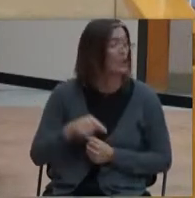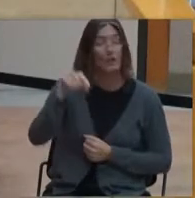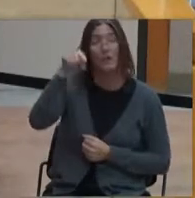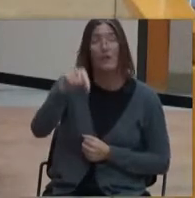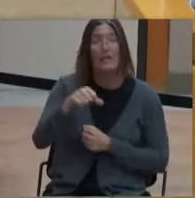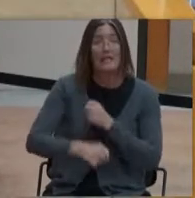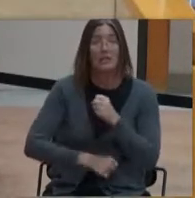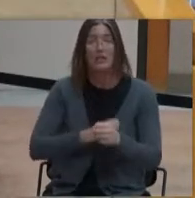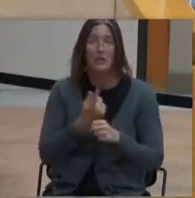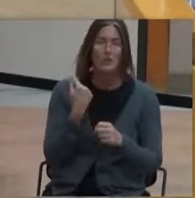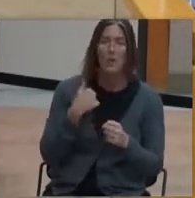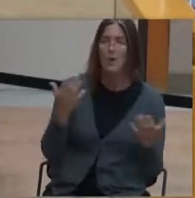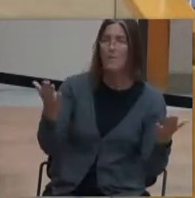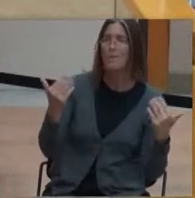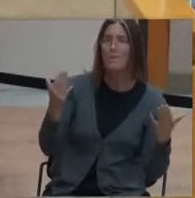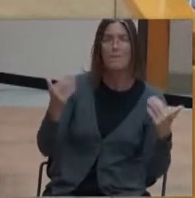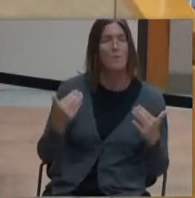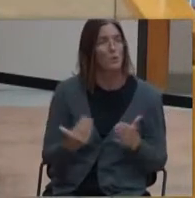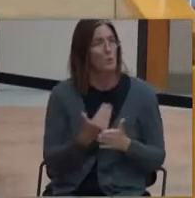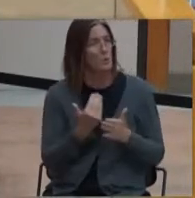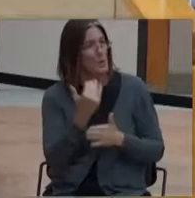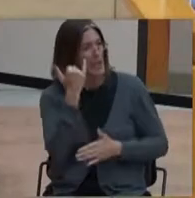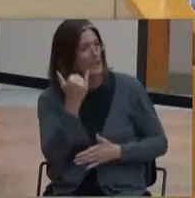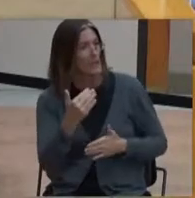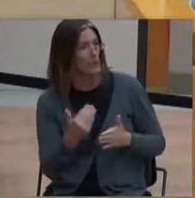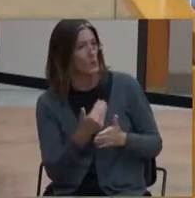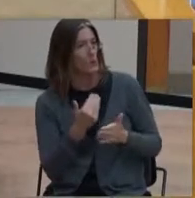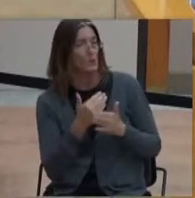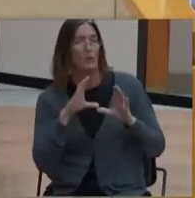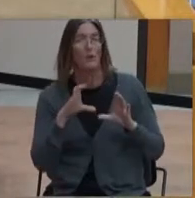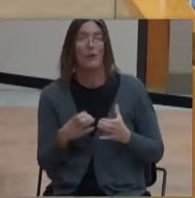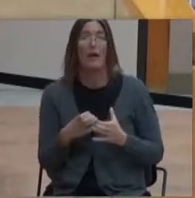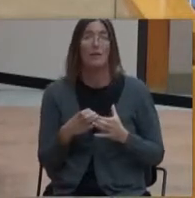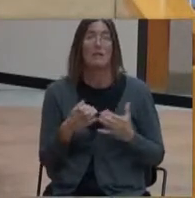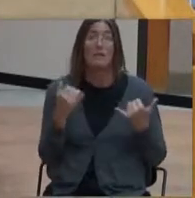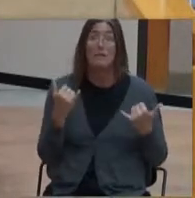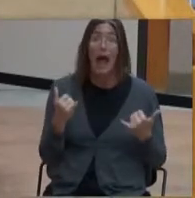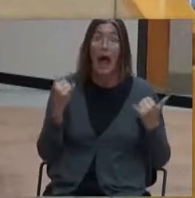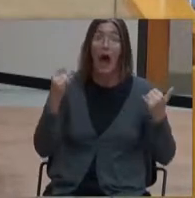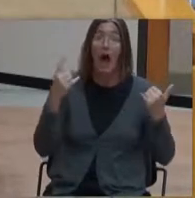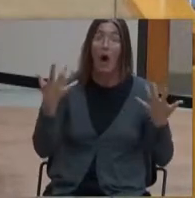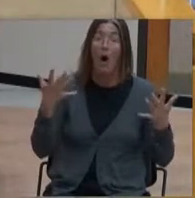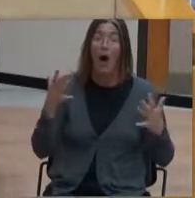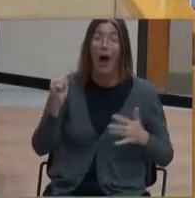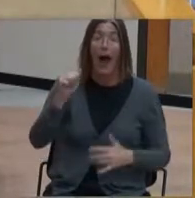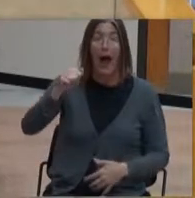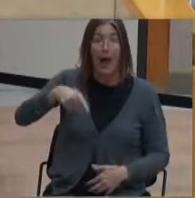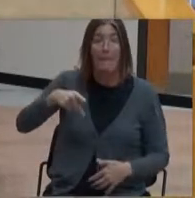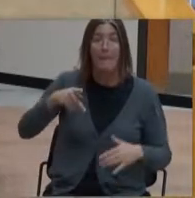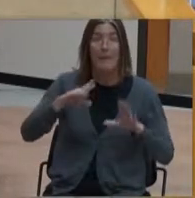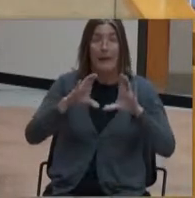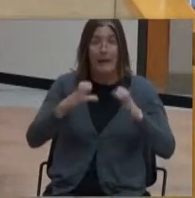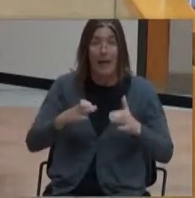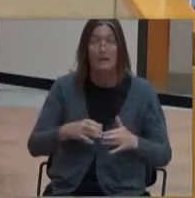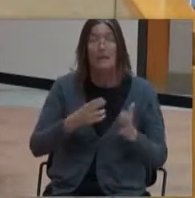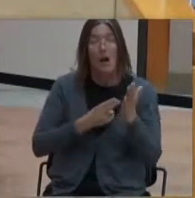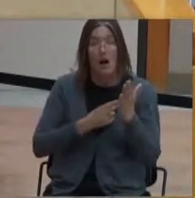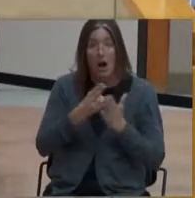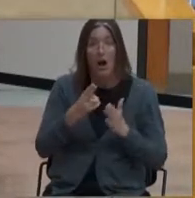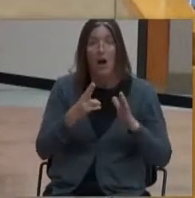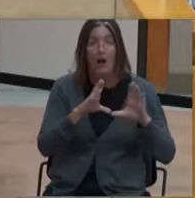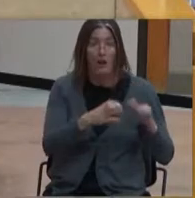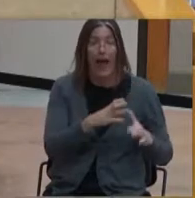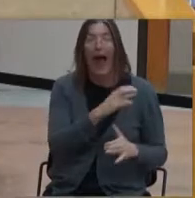ideas and new classes. For example, now we have our AP classes and honor classes, and of course, our regular